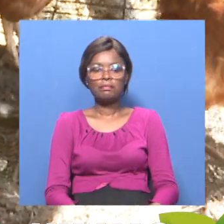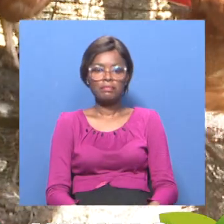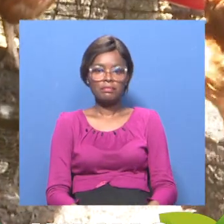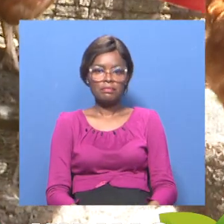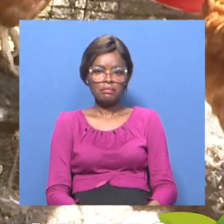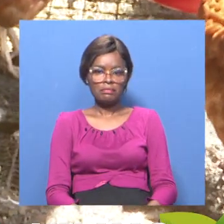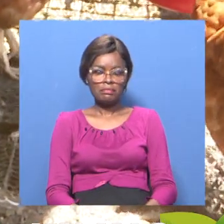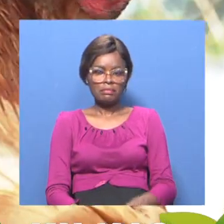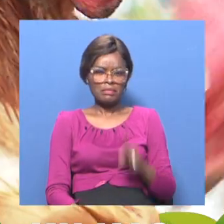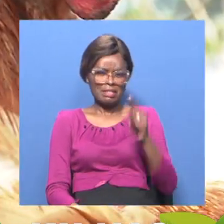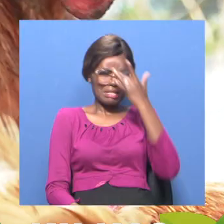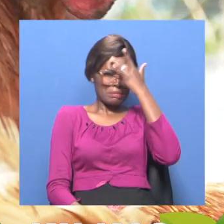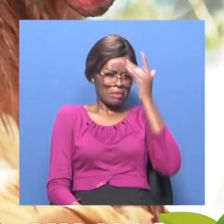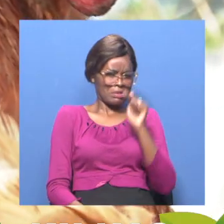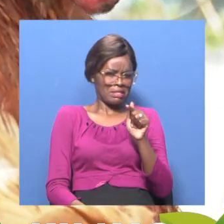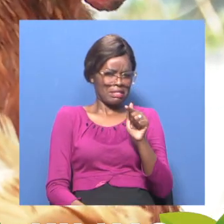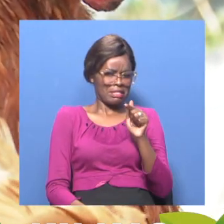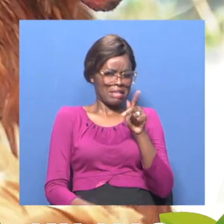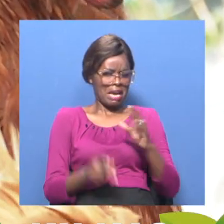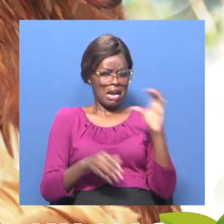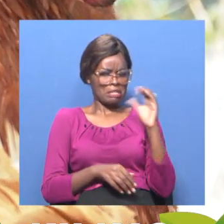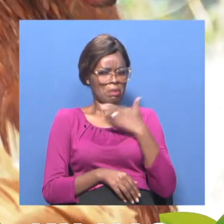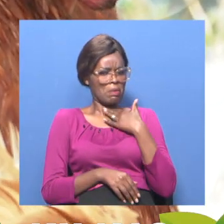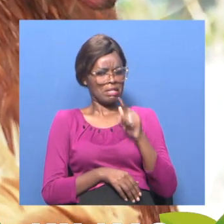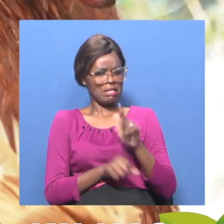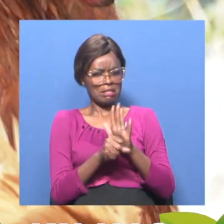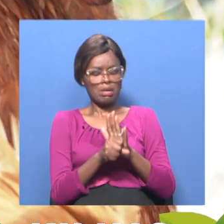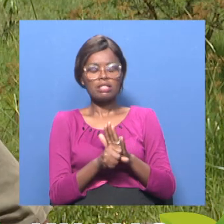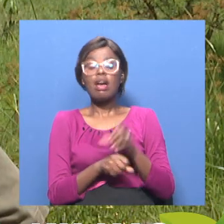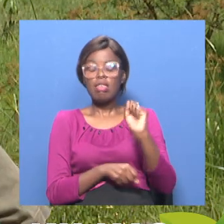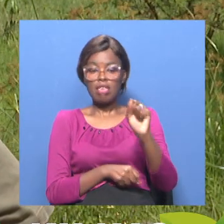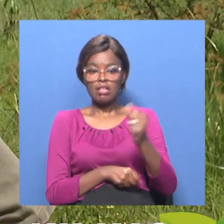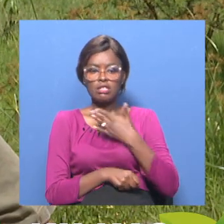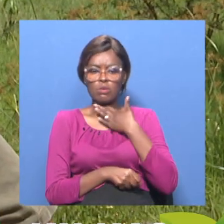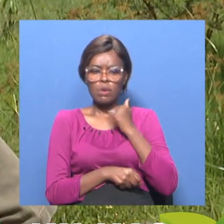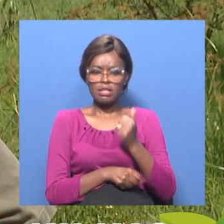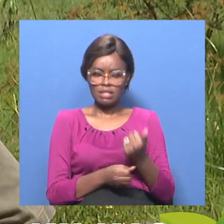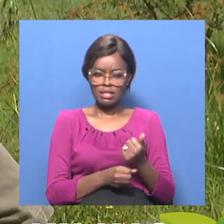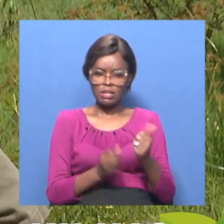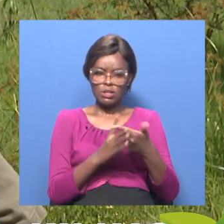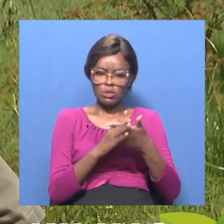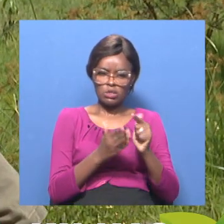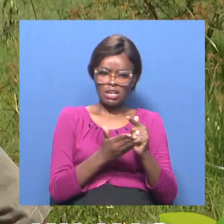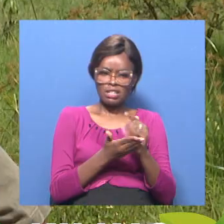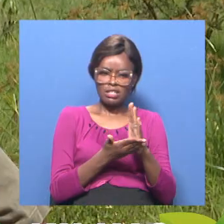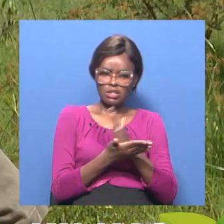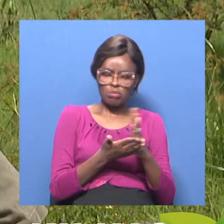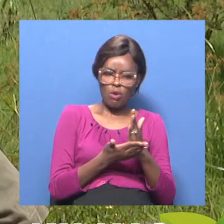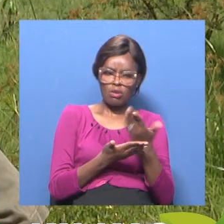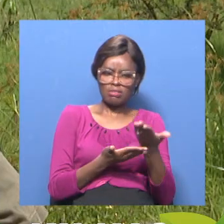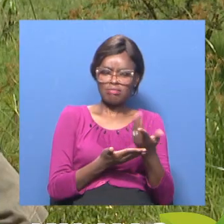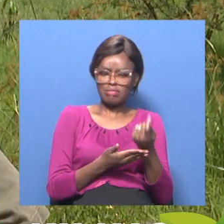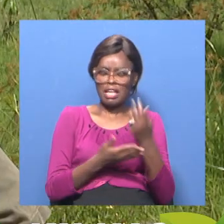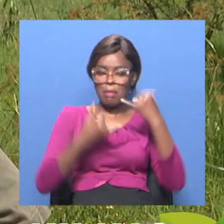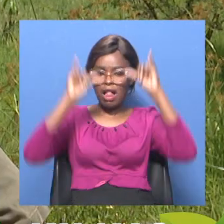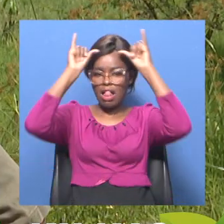Was that because that was the biggest demand from the lodge? Yeah, I guess we wanted just to start some small livestock.